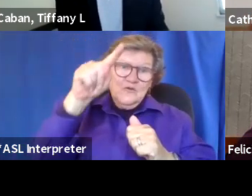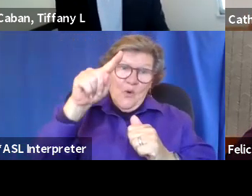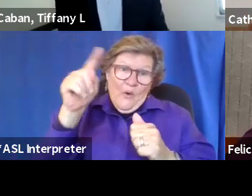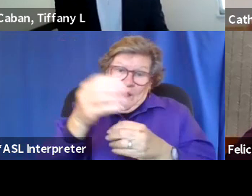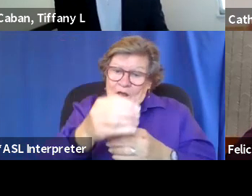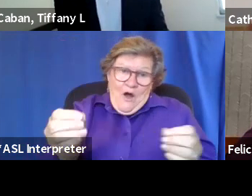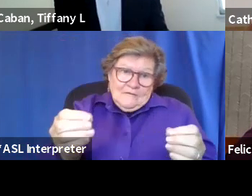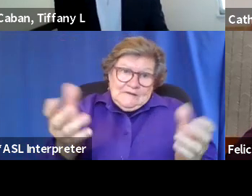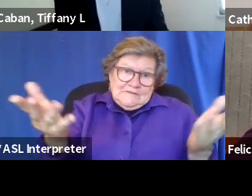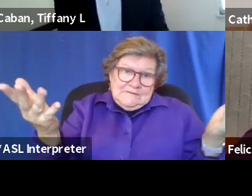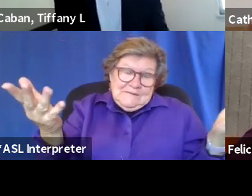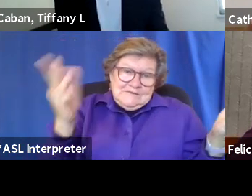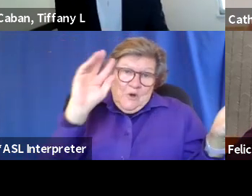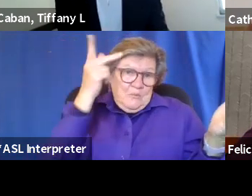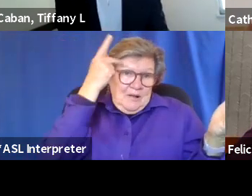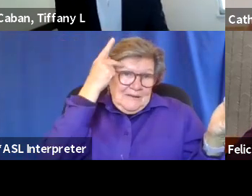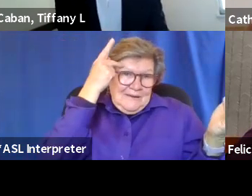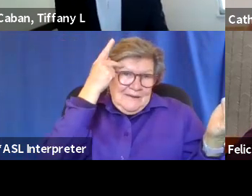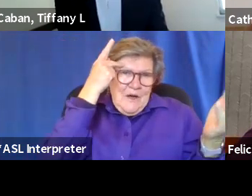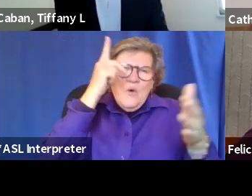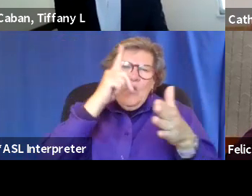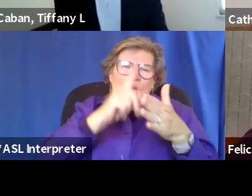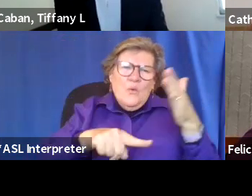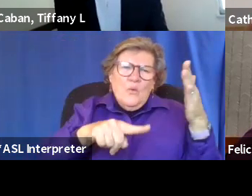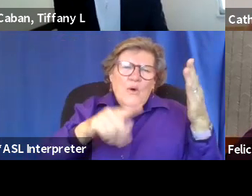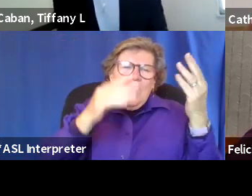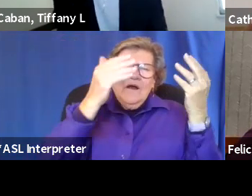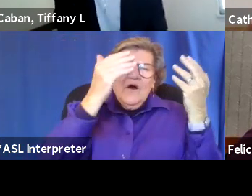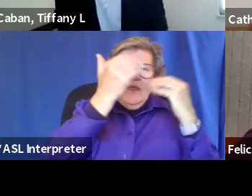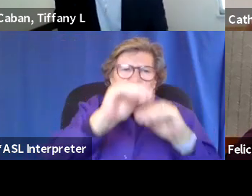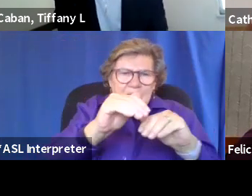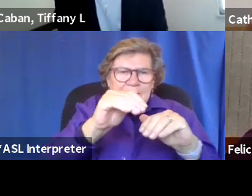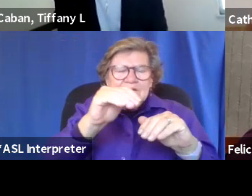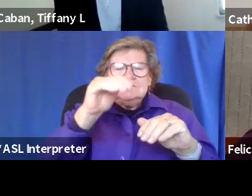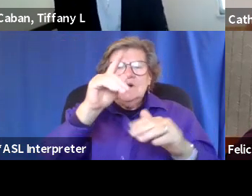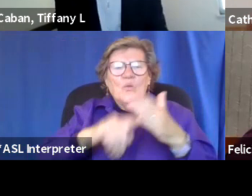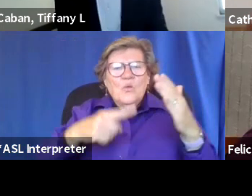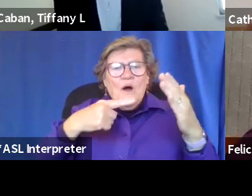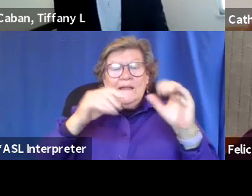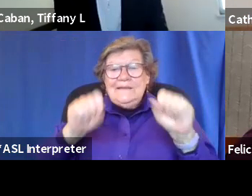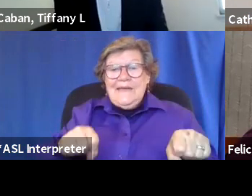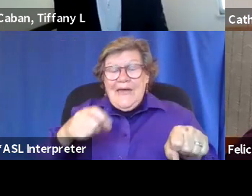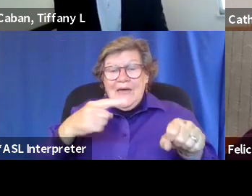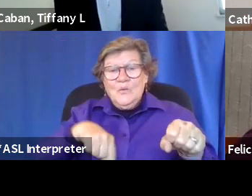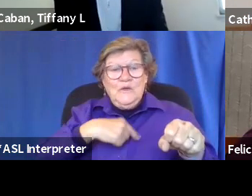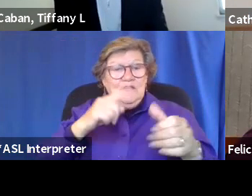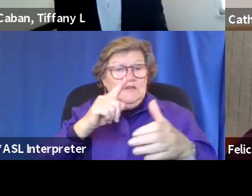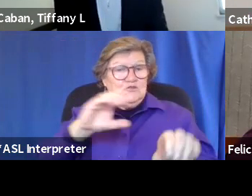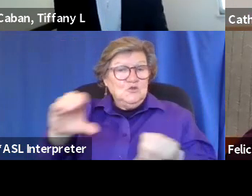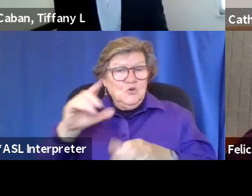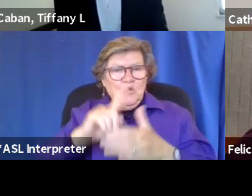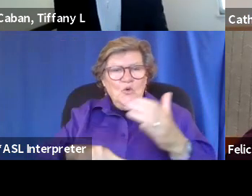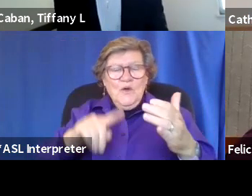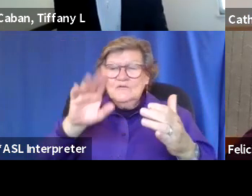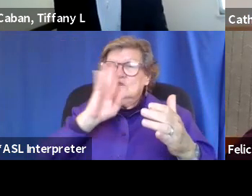the bounds of that office, what the purpose and what the powers of it are, what are the levers we can pull? And so, you know, when we talk about a